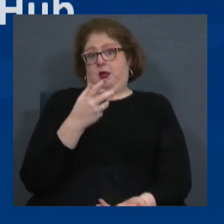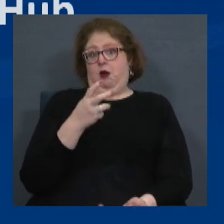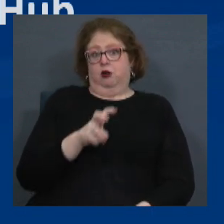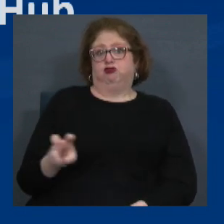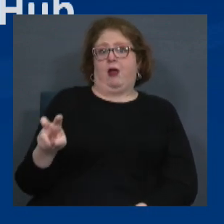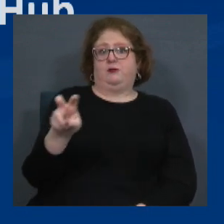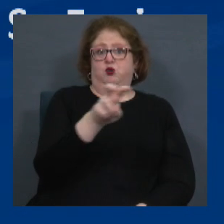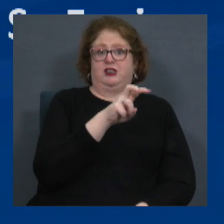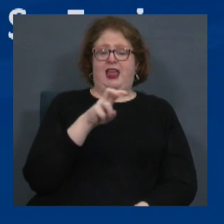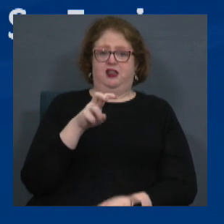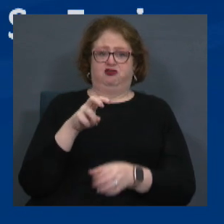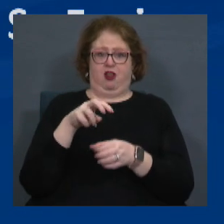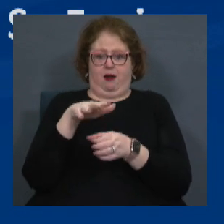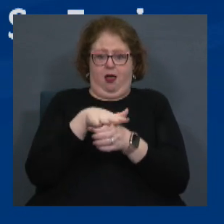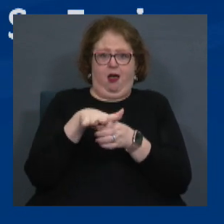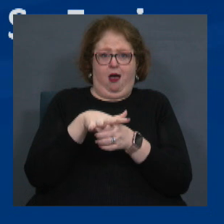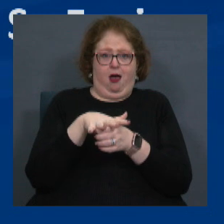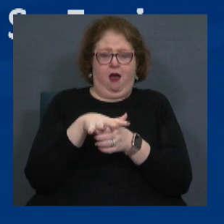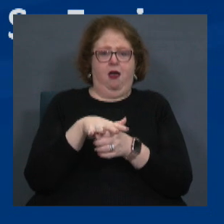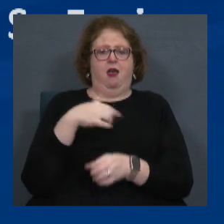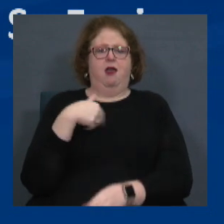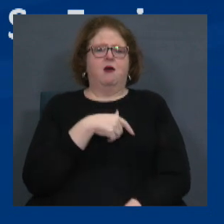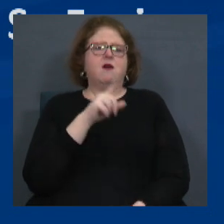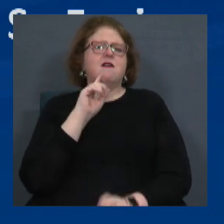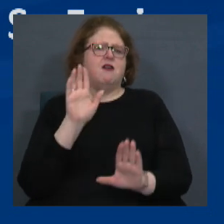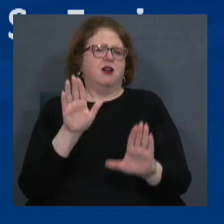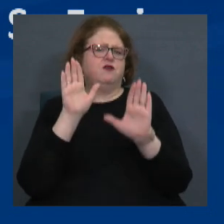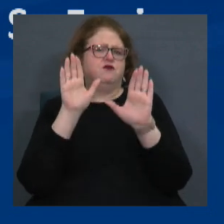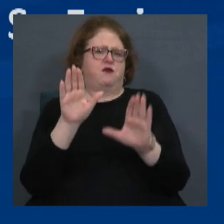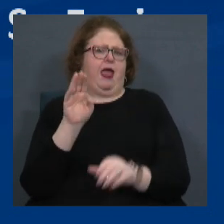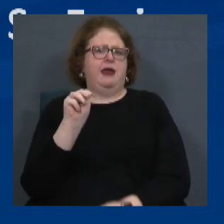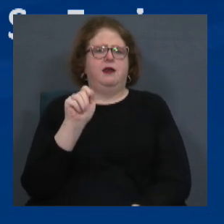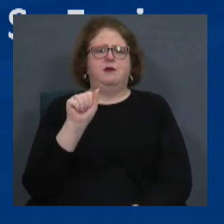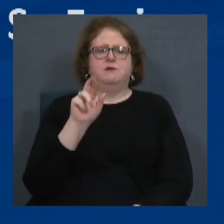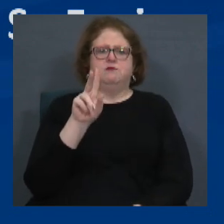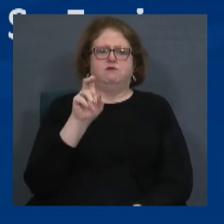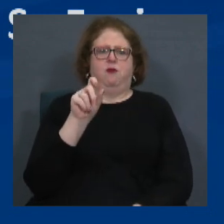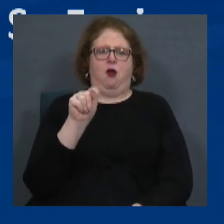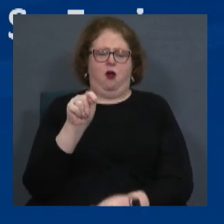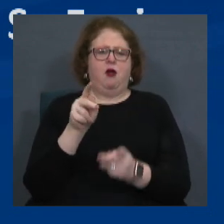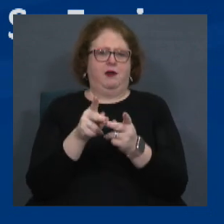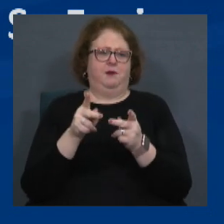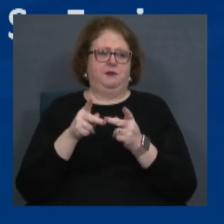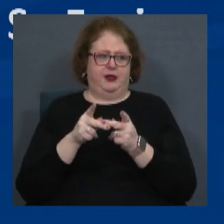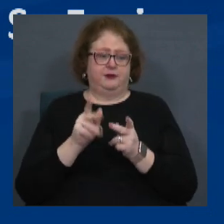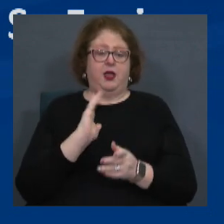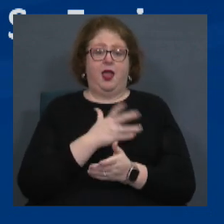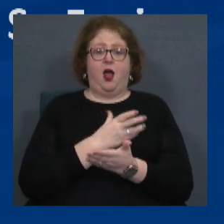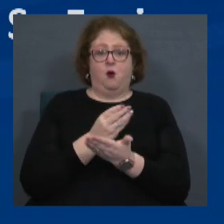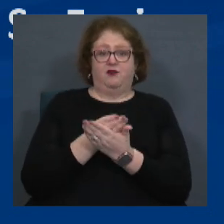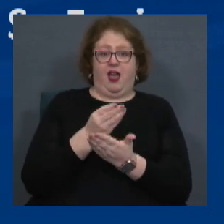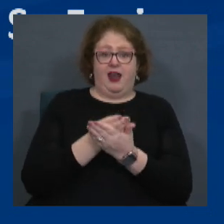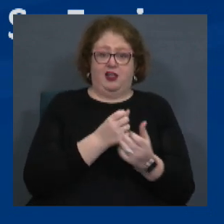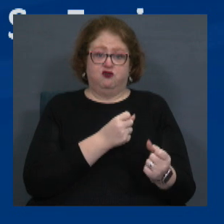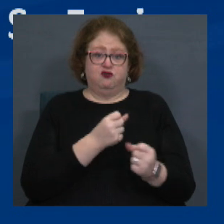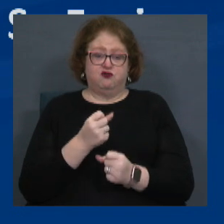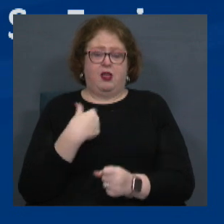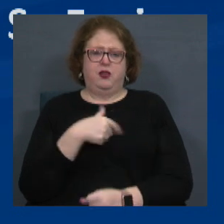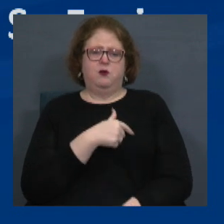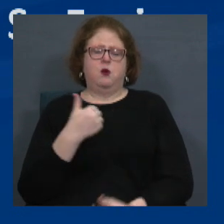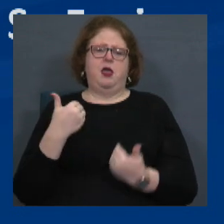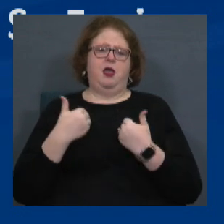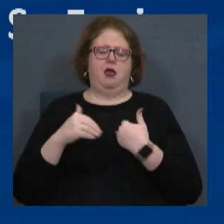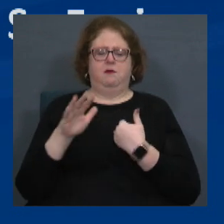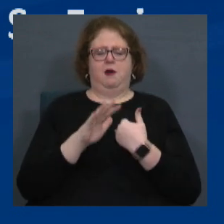and we are a great marketplace. Going on to our financial strength, we currently have about $40 million